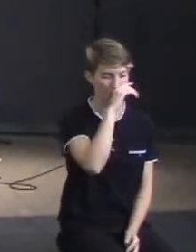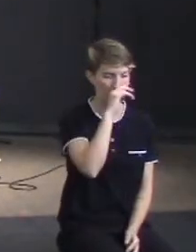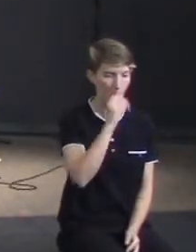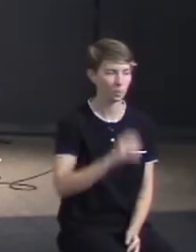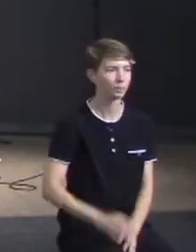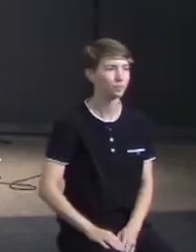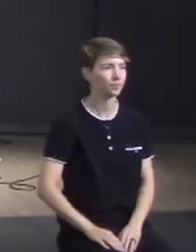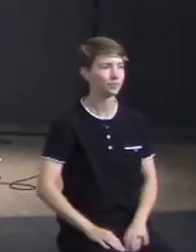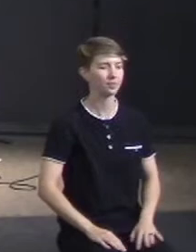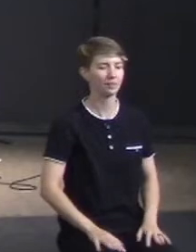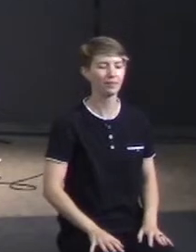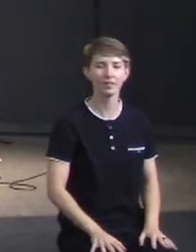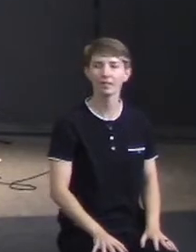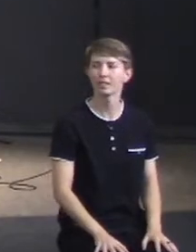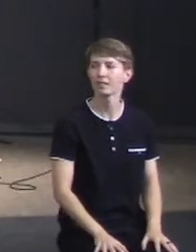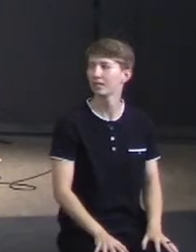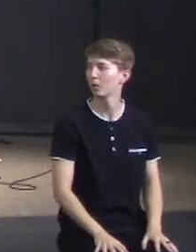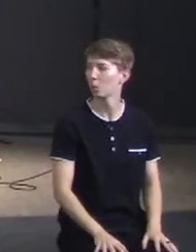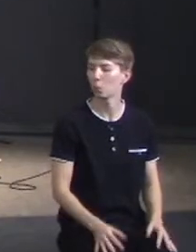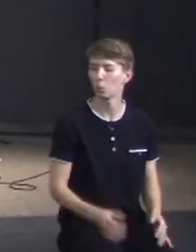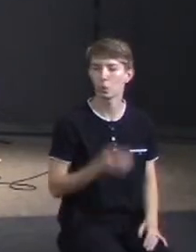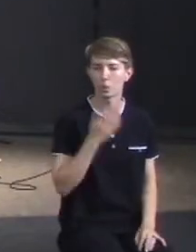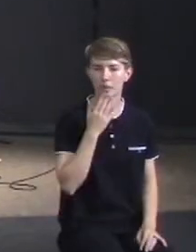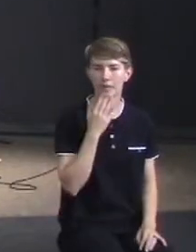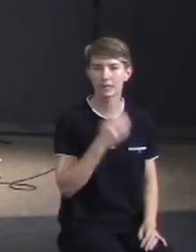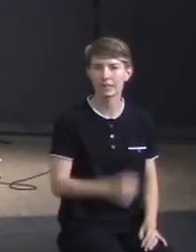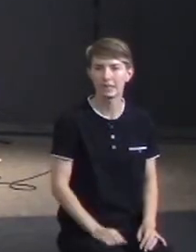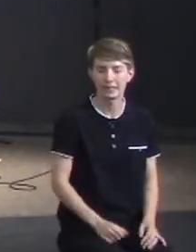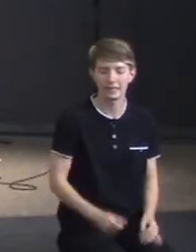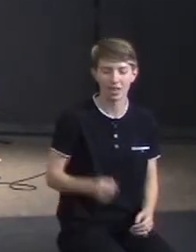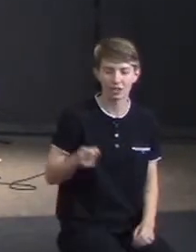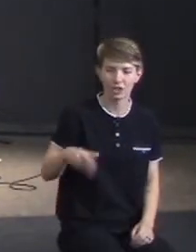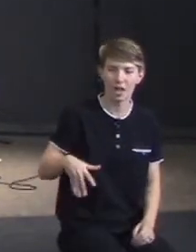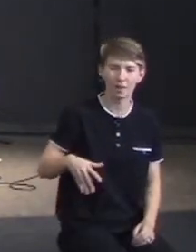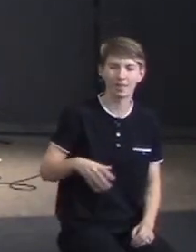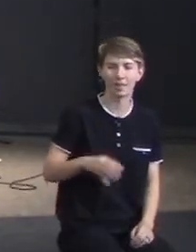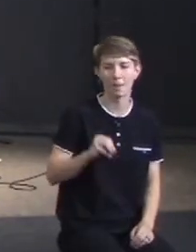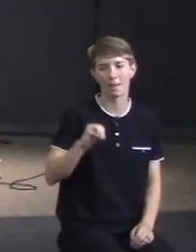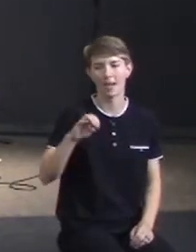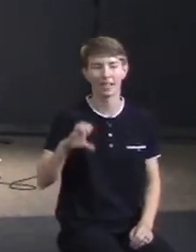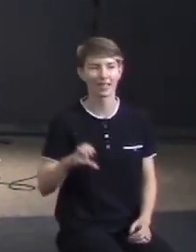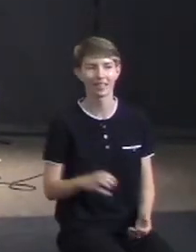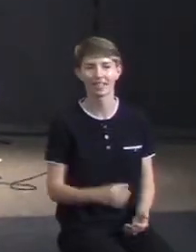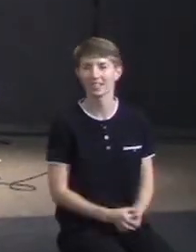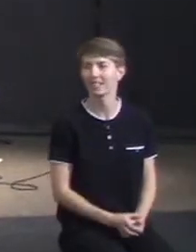all right? Whoops. Drop the mic.